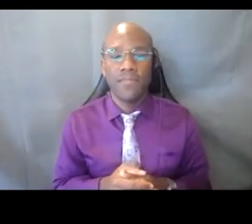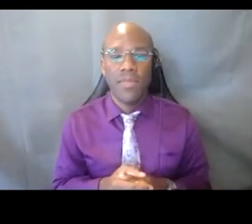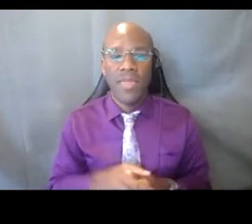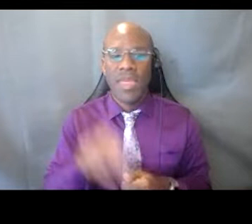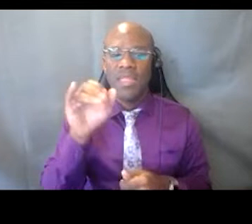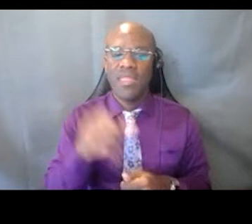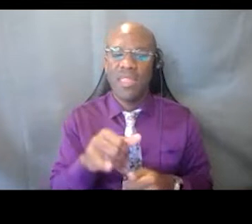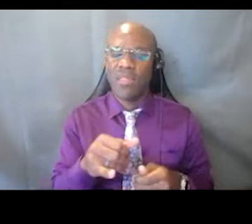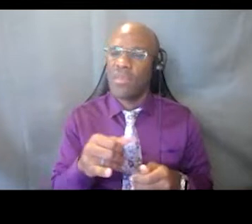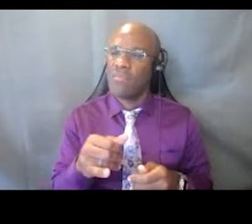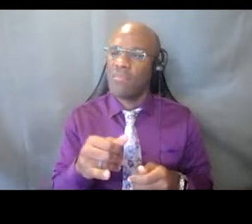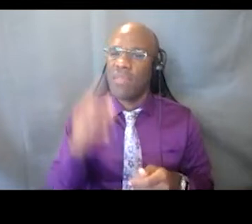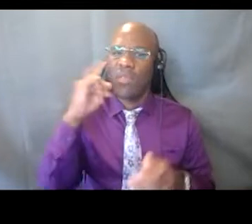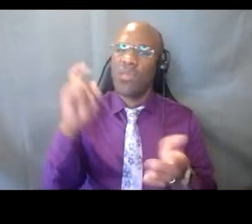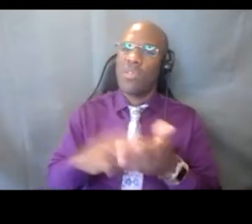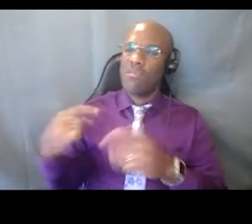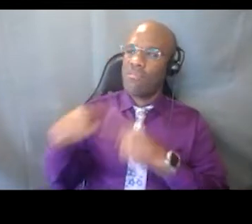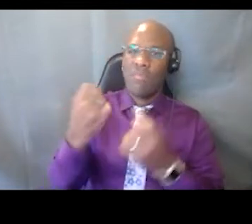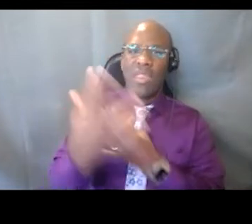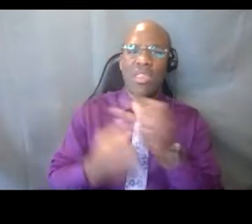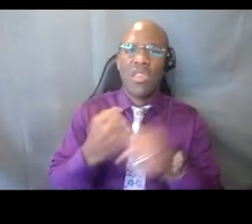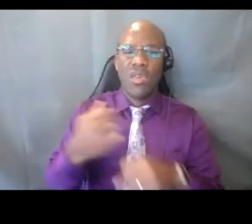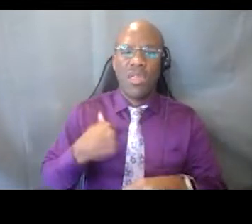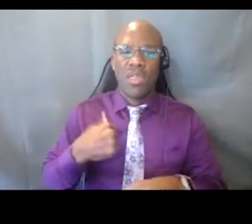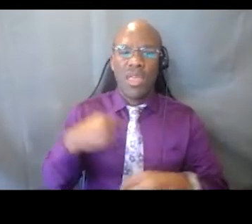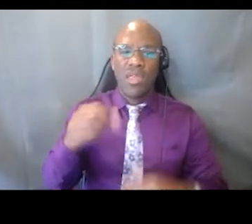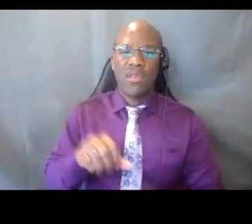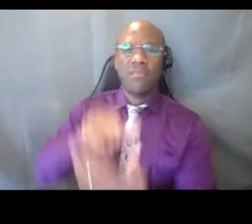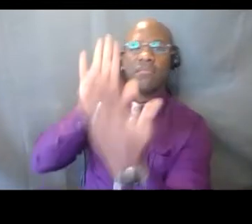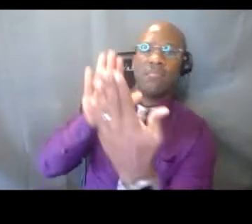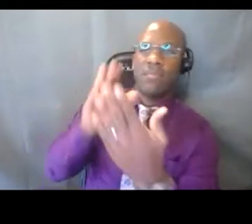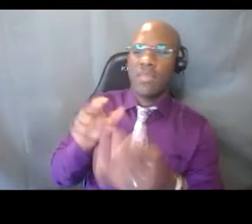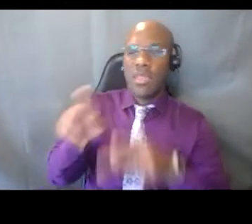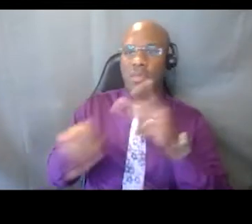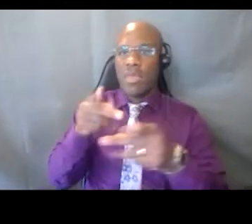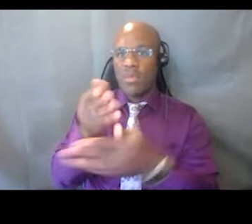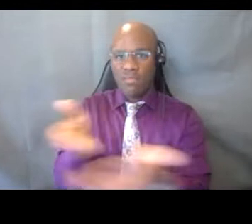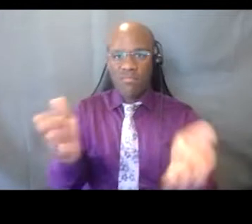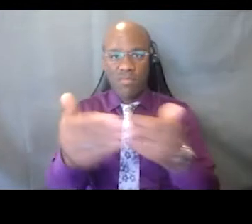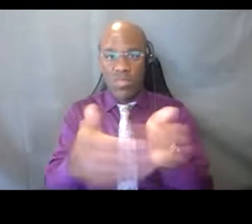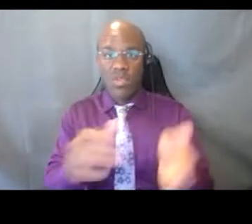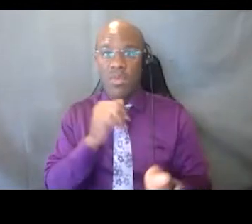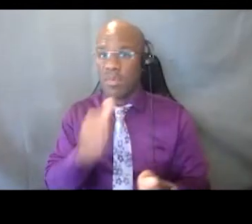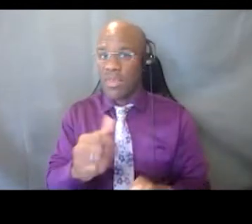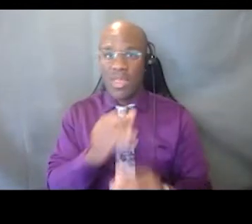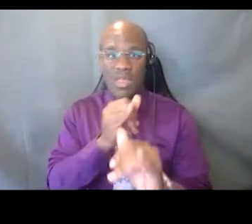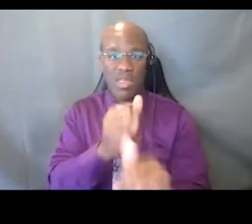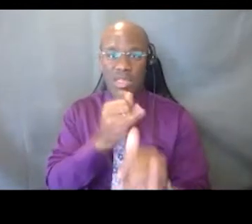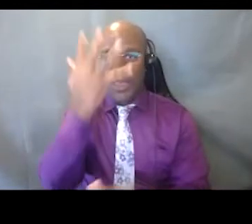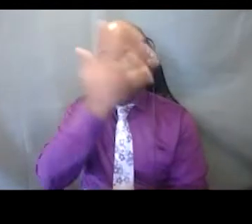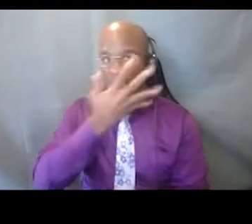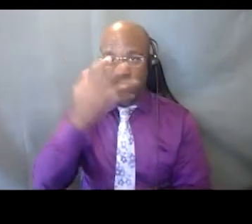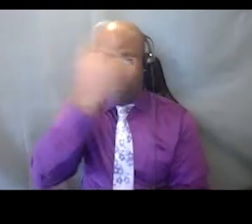the years standing up to the people in the room that don't look like me. It required you to